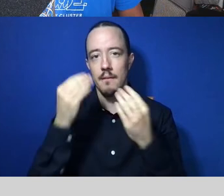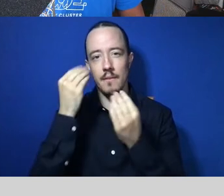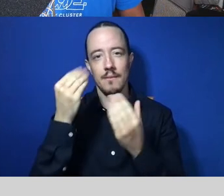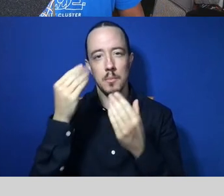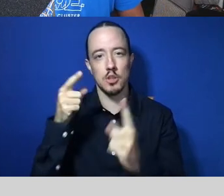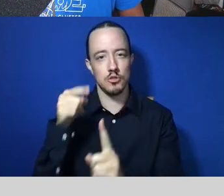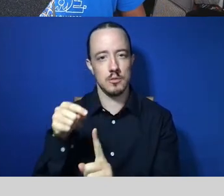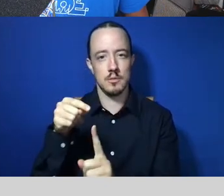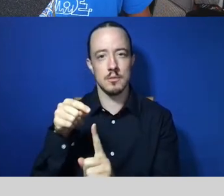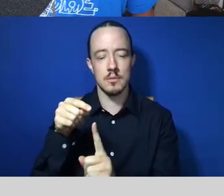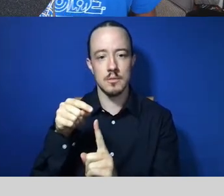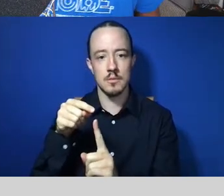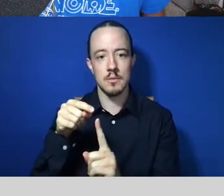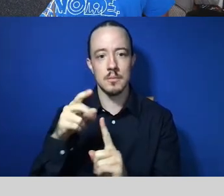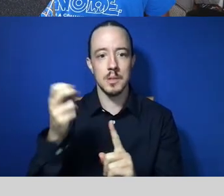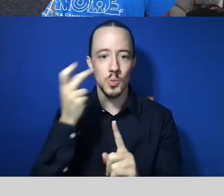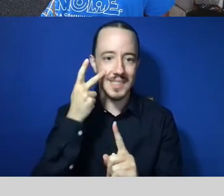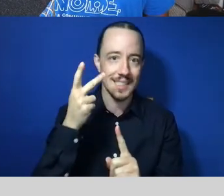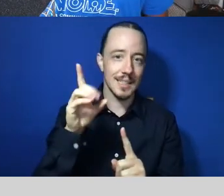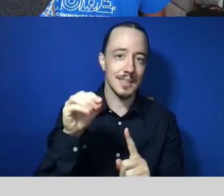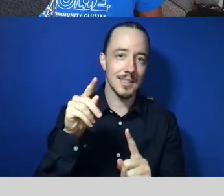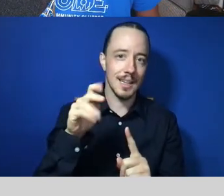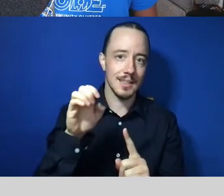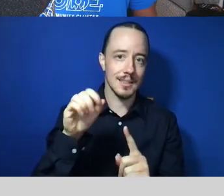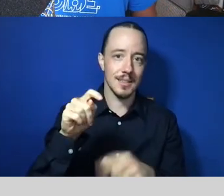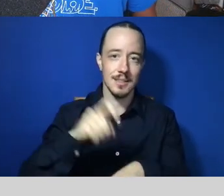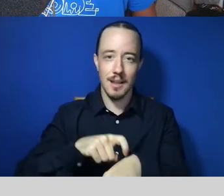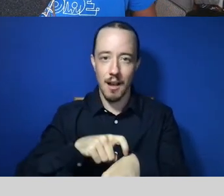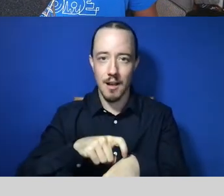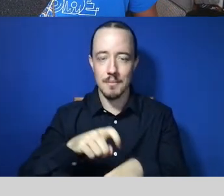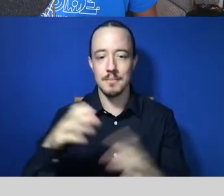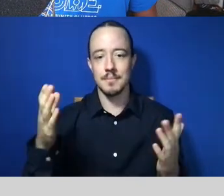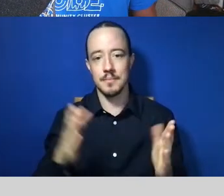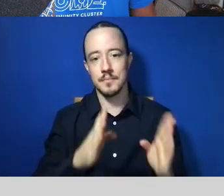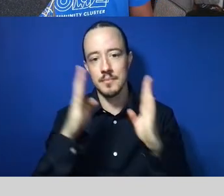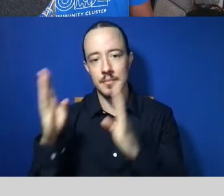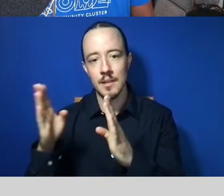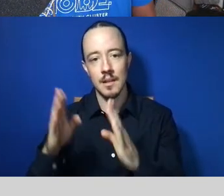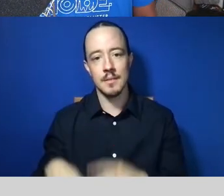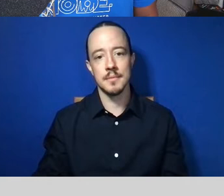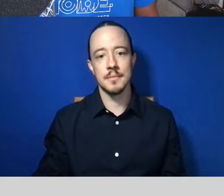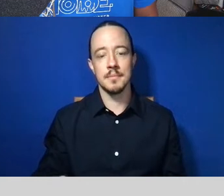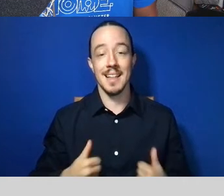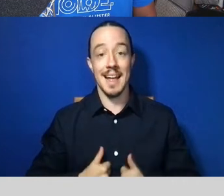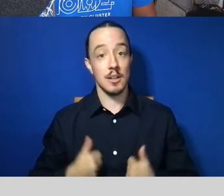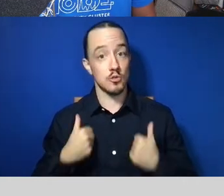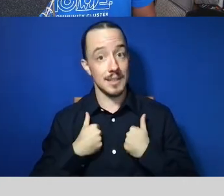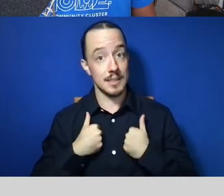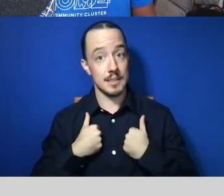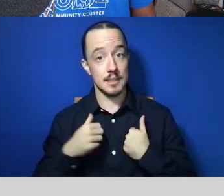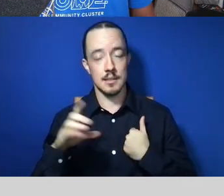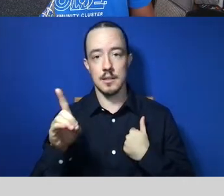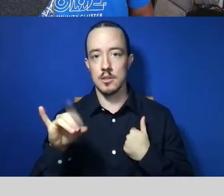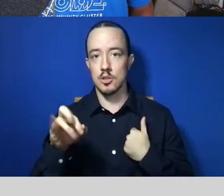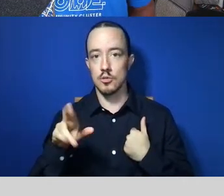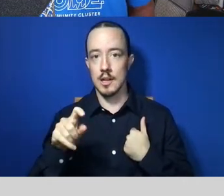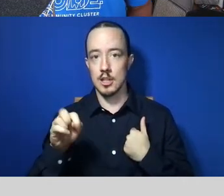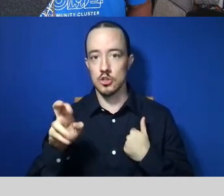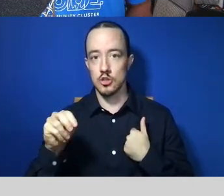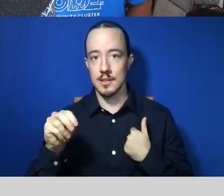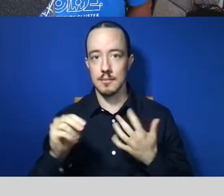data. But as you can see, we have date time as date, the primary the